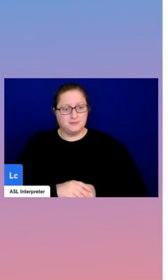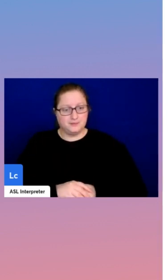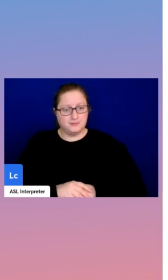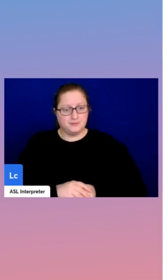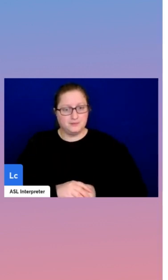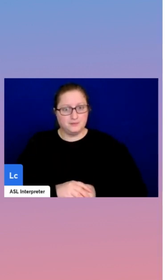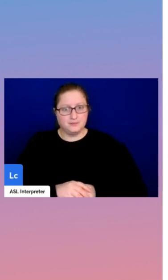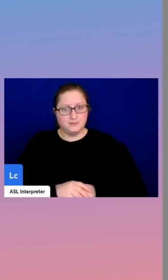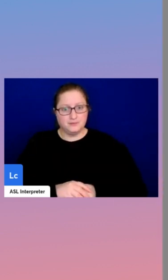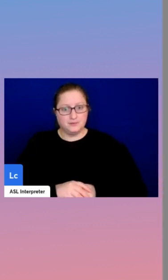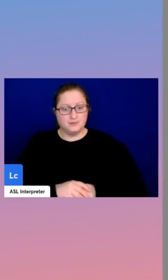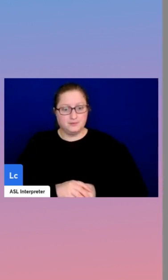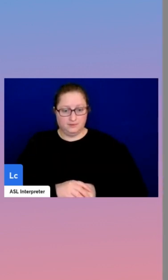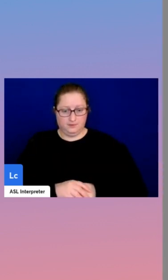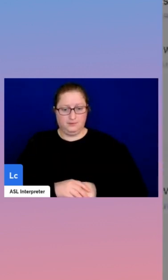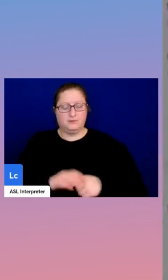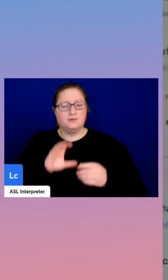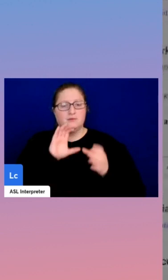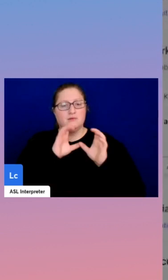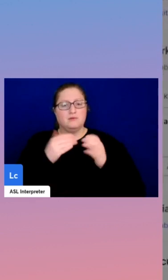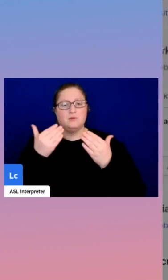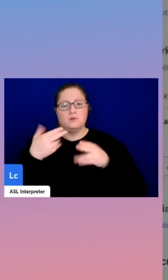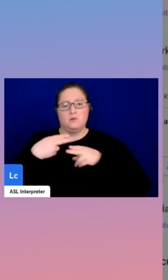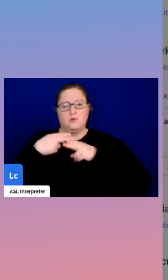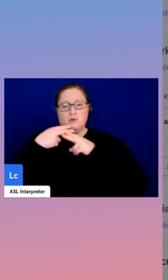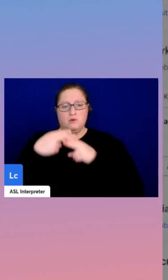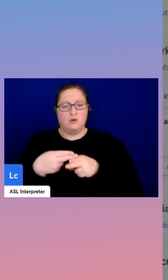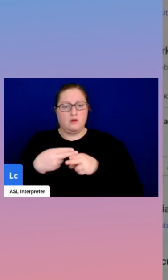Let's trigger a new run and let's call it hard-coded